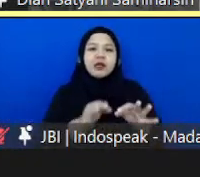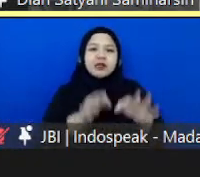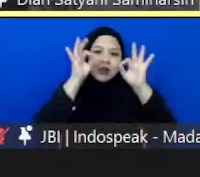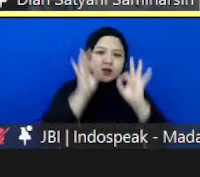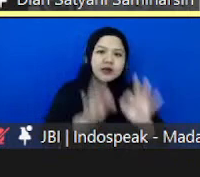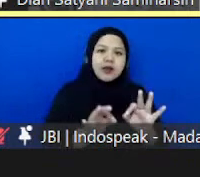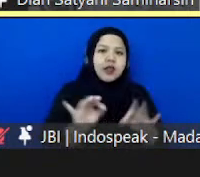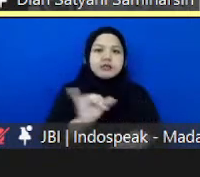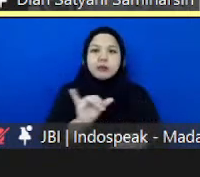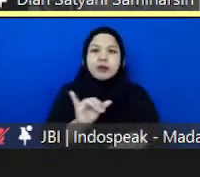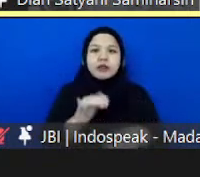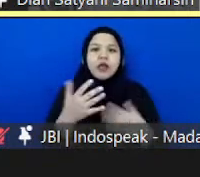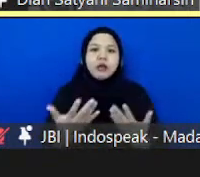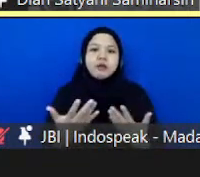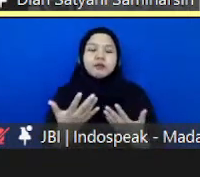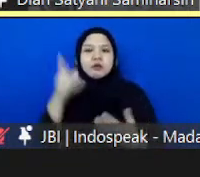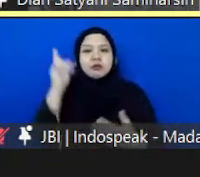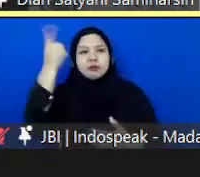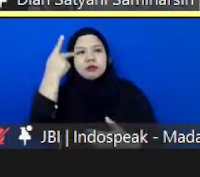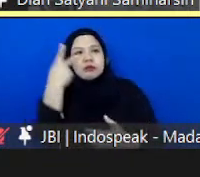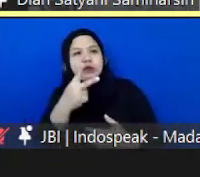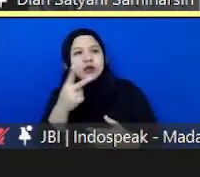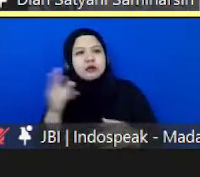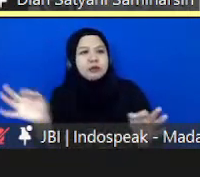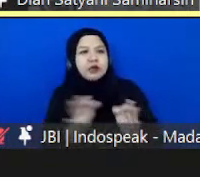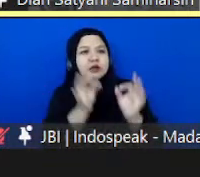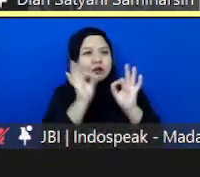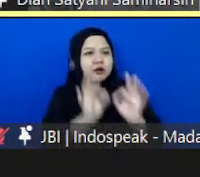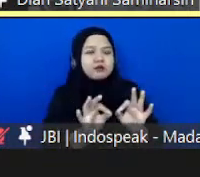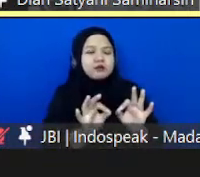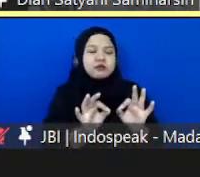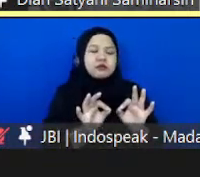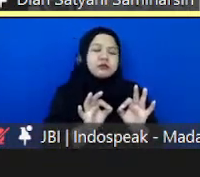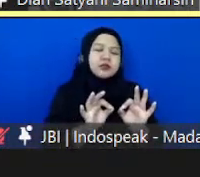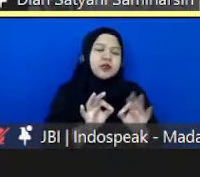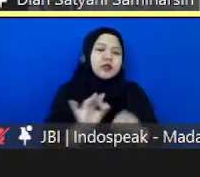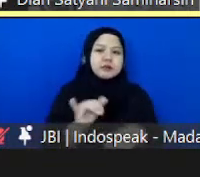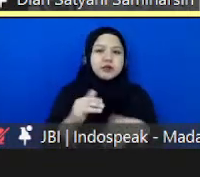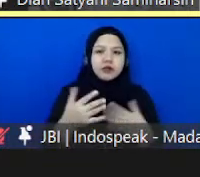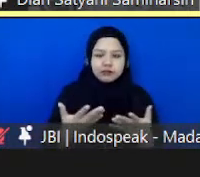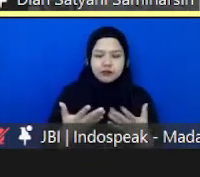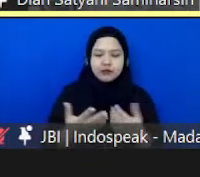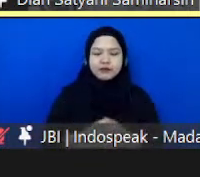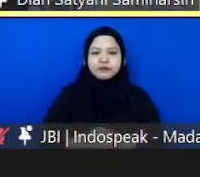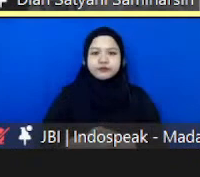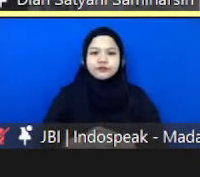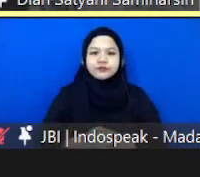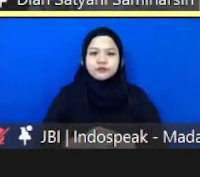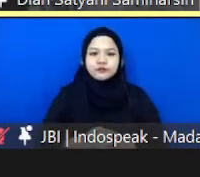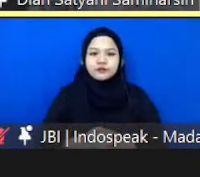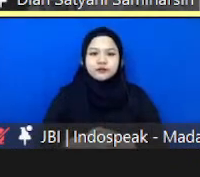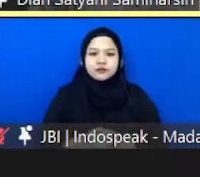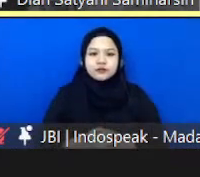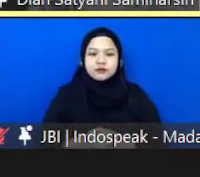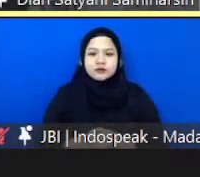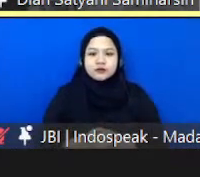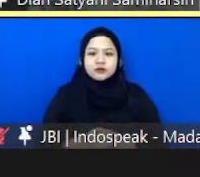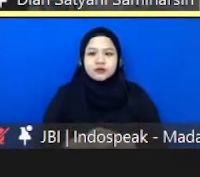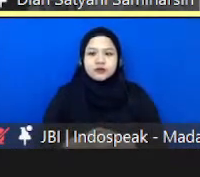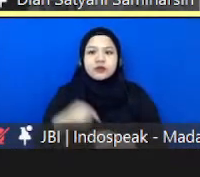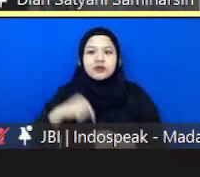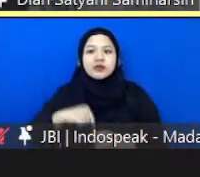aspect. We face challenges in decentralization, but is it a driver or a